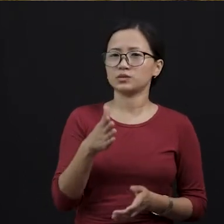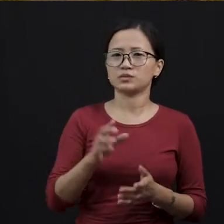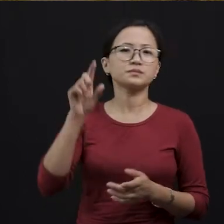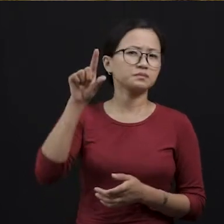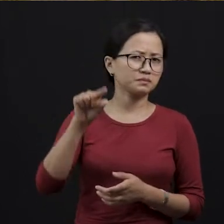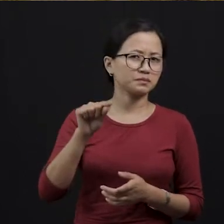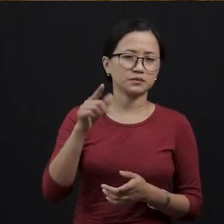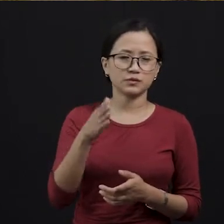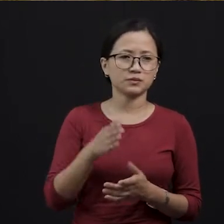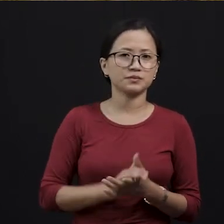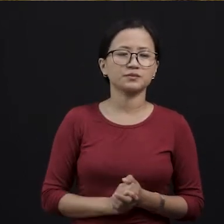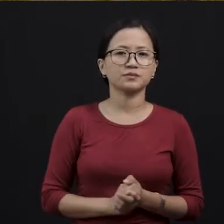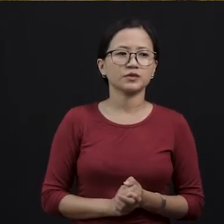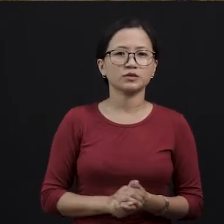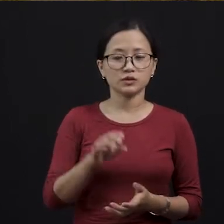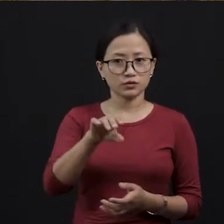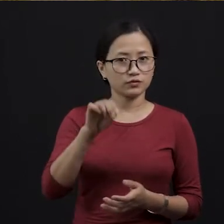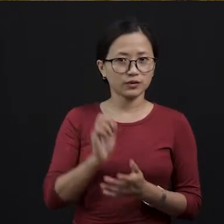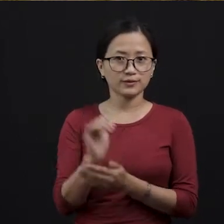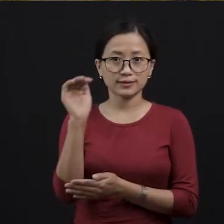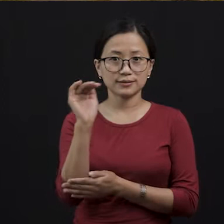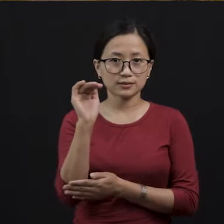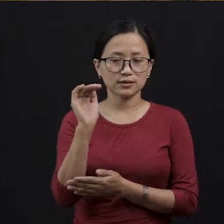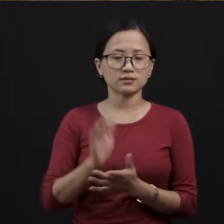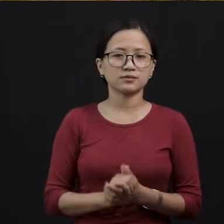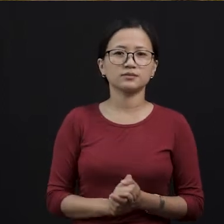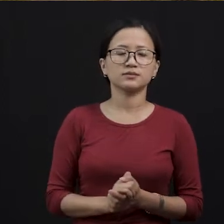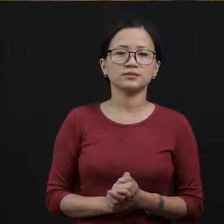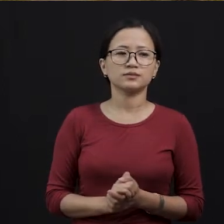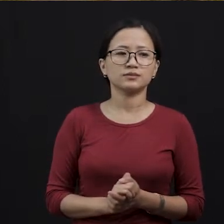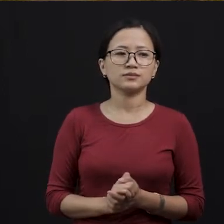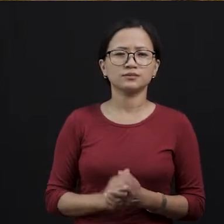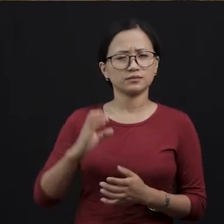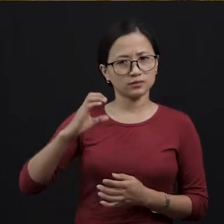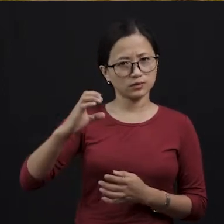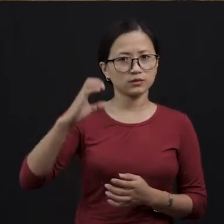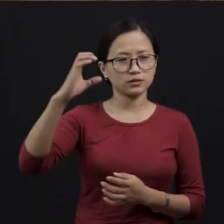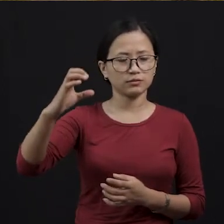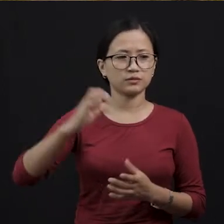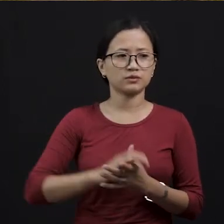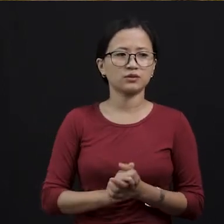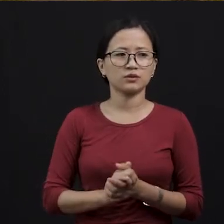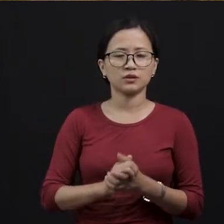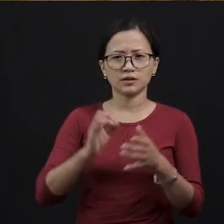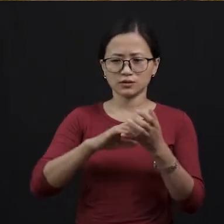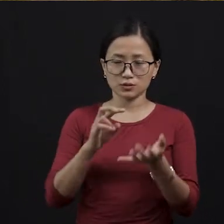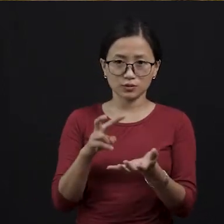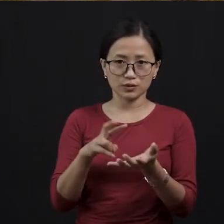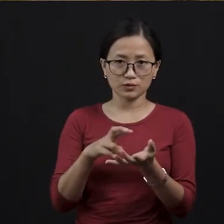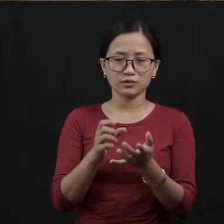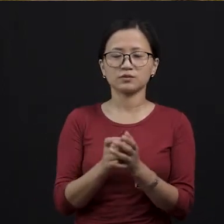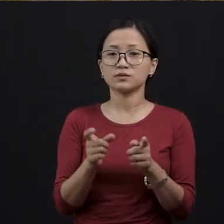in the desert, you find what? Snakes. See, and this, what is this? A camel, right?